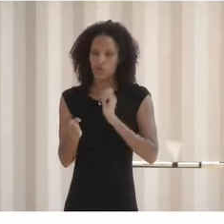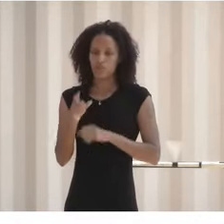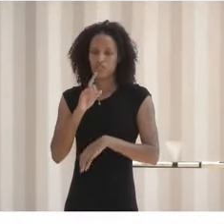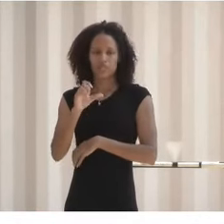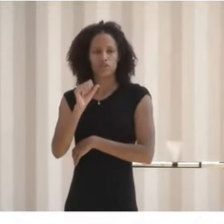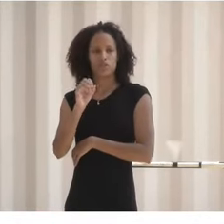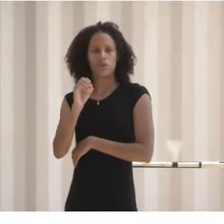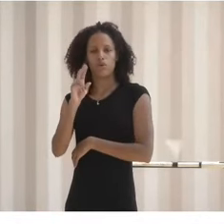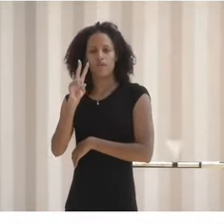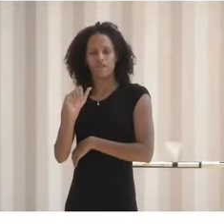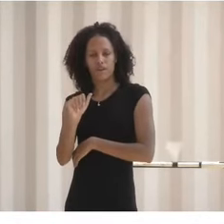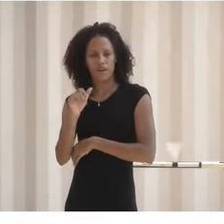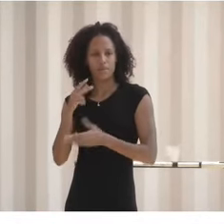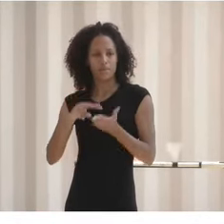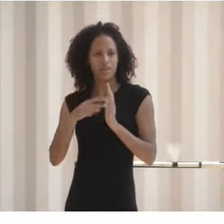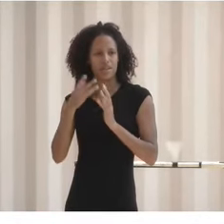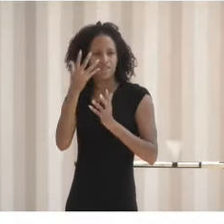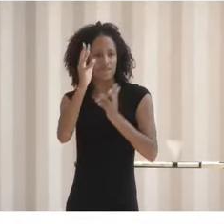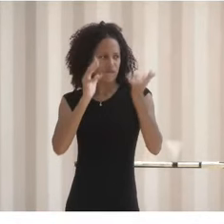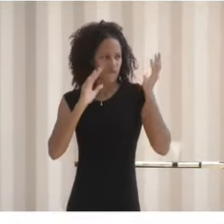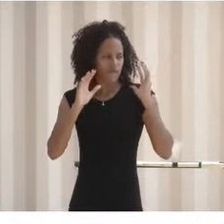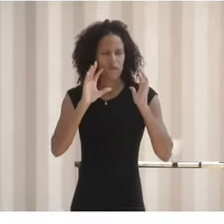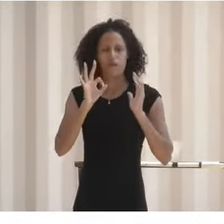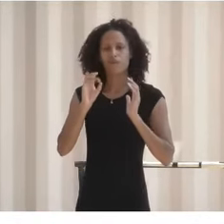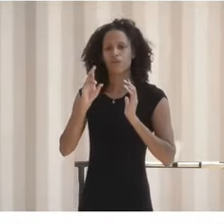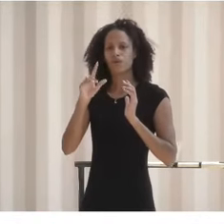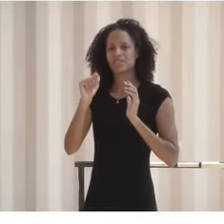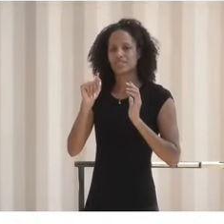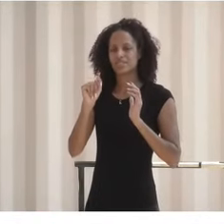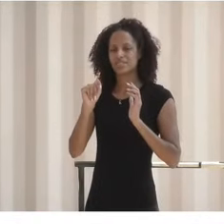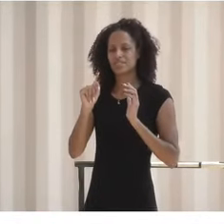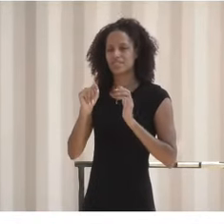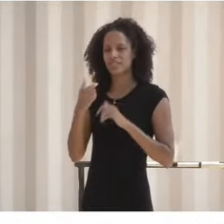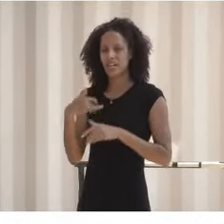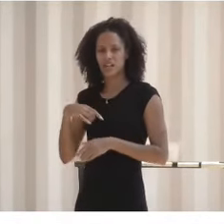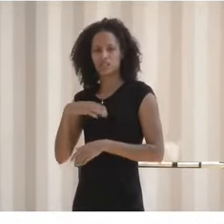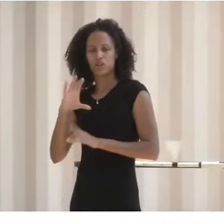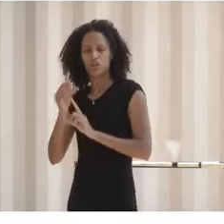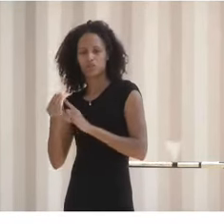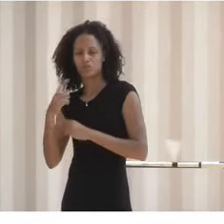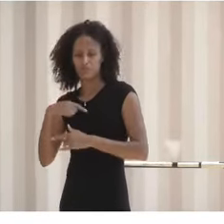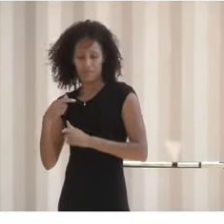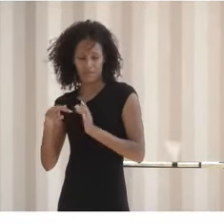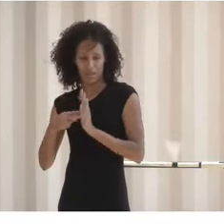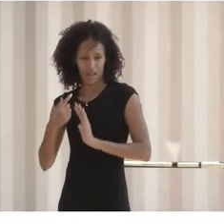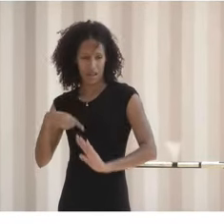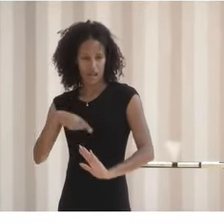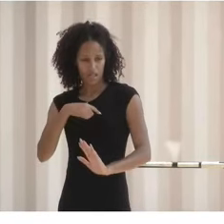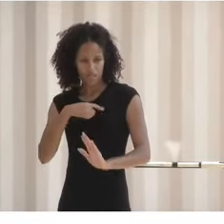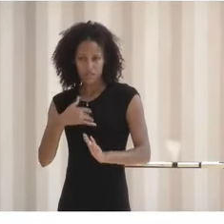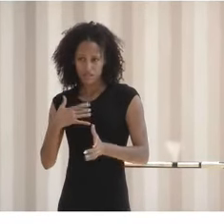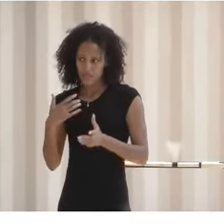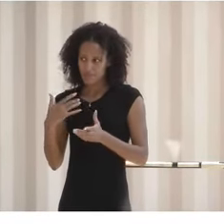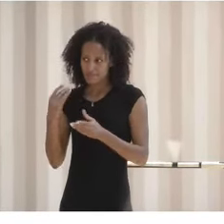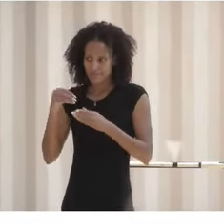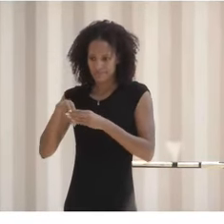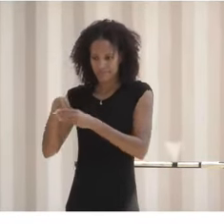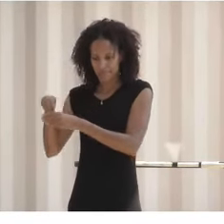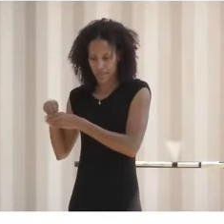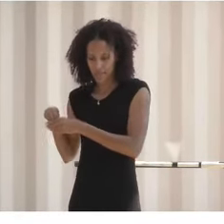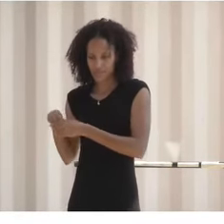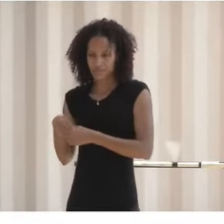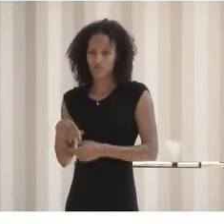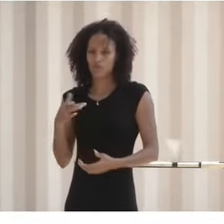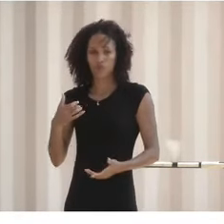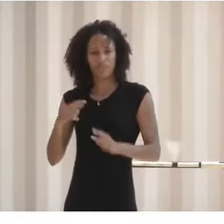forest and culture meaning us that steward the trees in the forest. Just like permaculture is permanent agriculture,